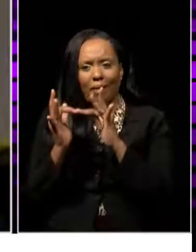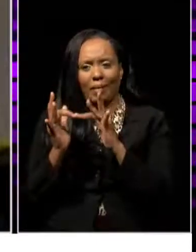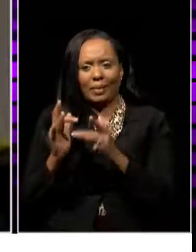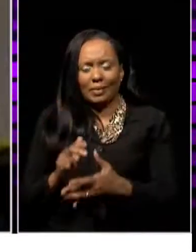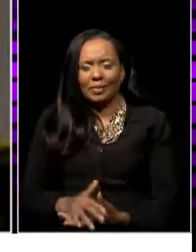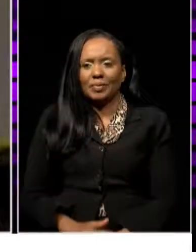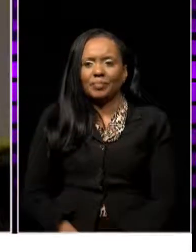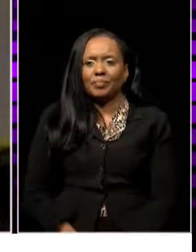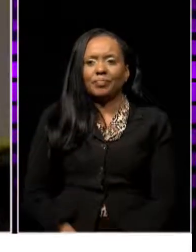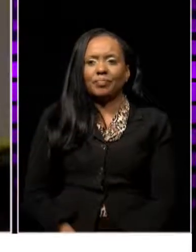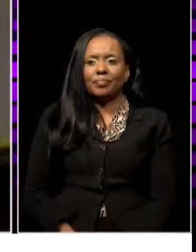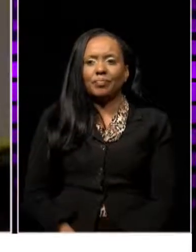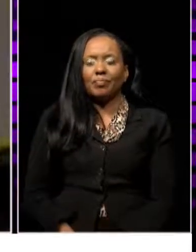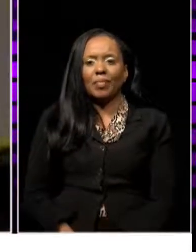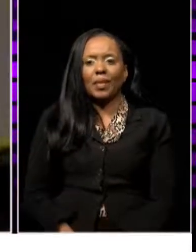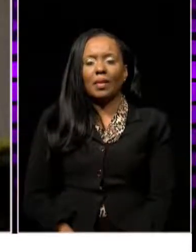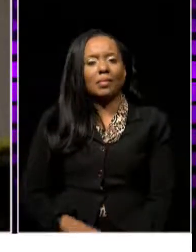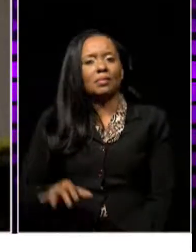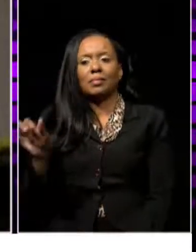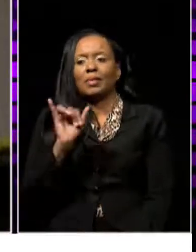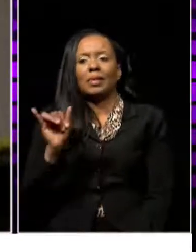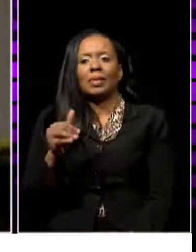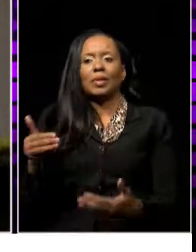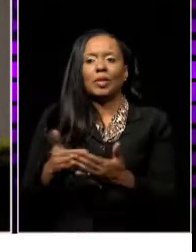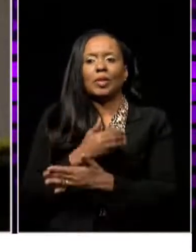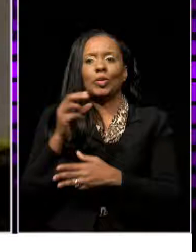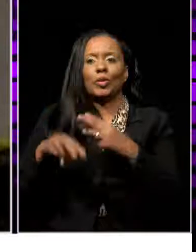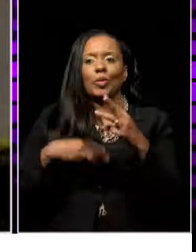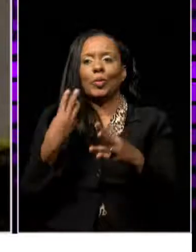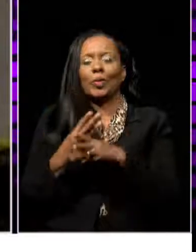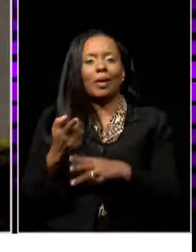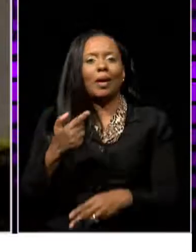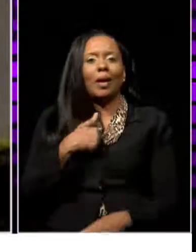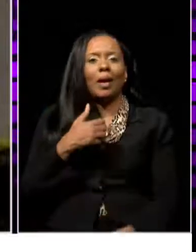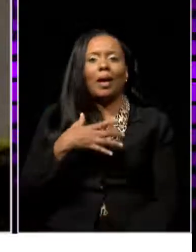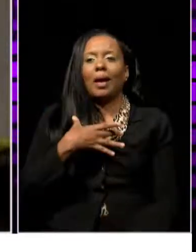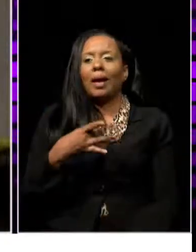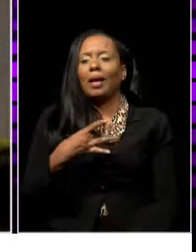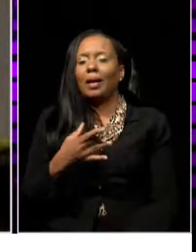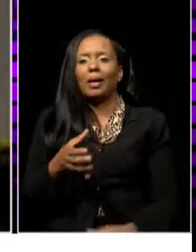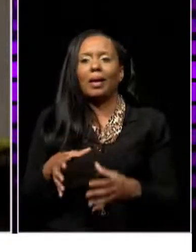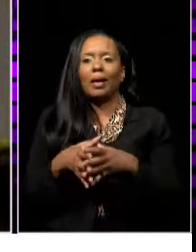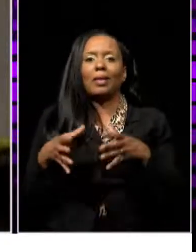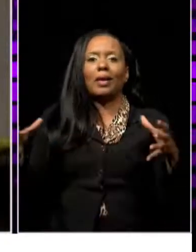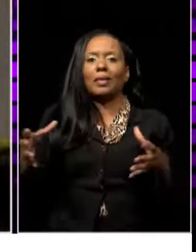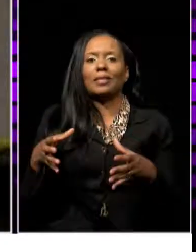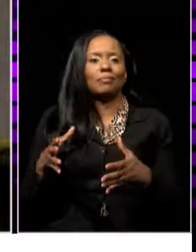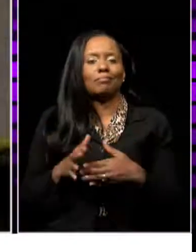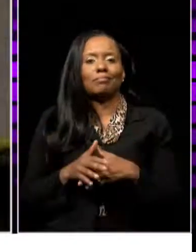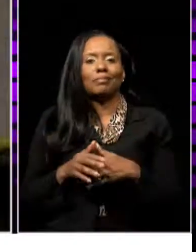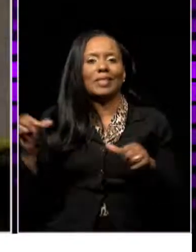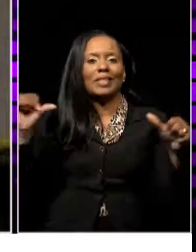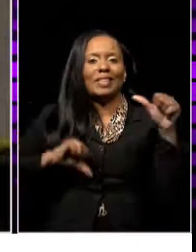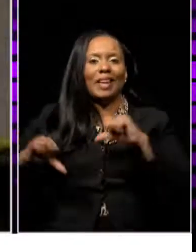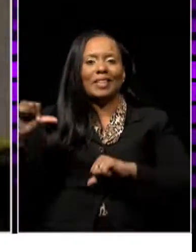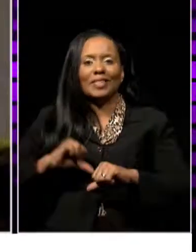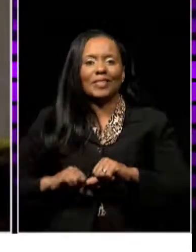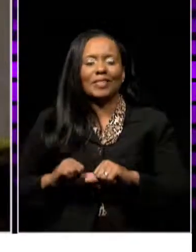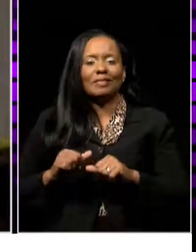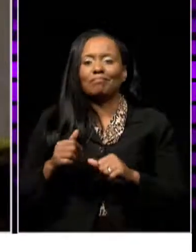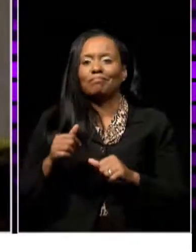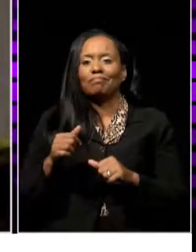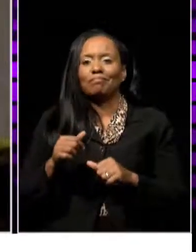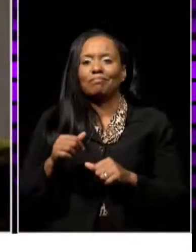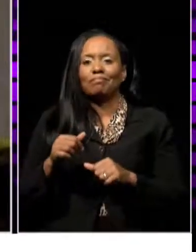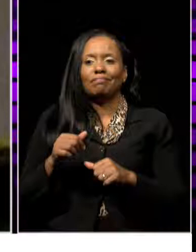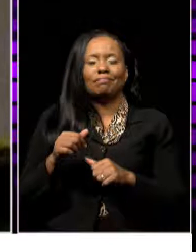it's like a new world that we're exploring. And since I'm a sci-fi person, and maybe I might be excited more than the average teacher. So I see it as